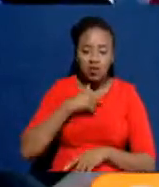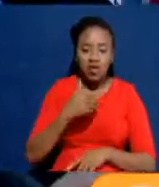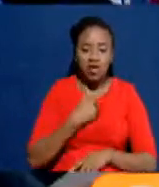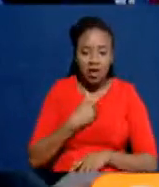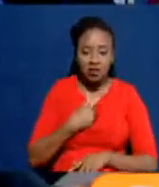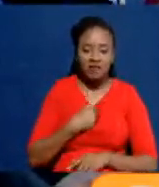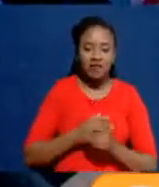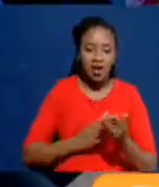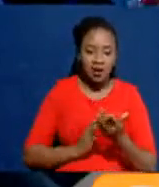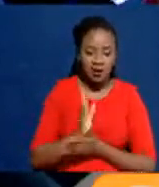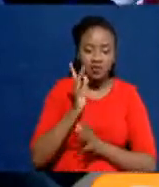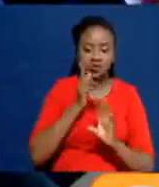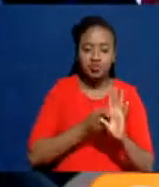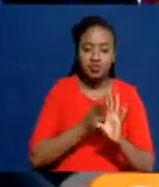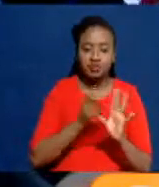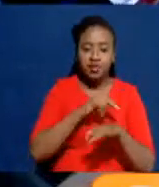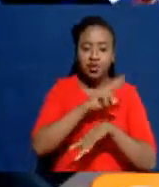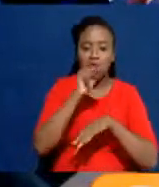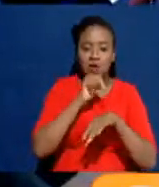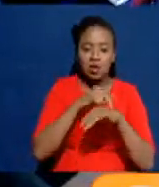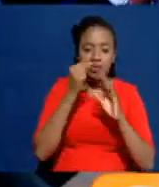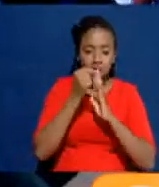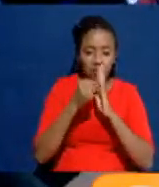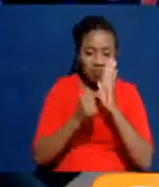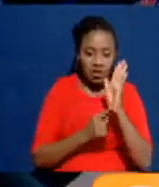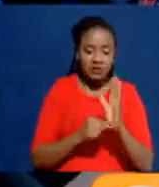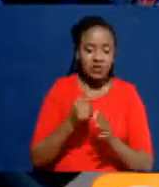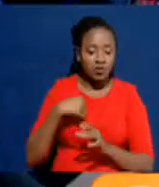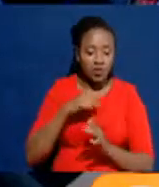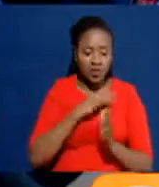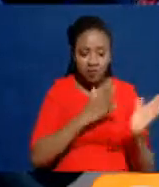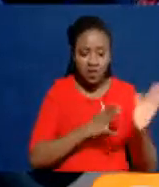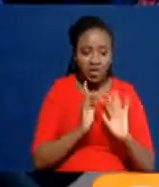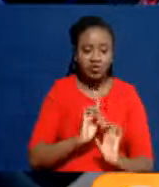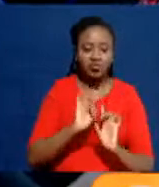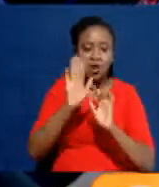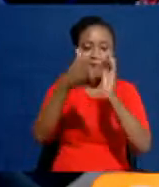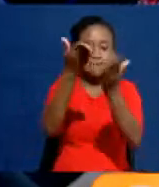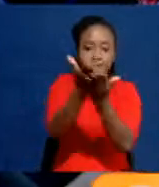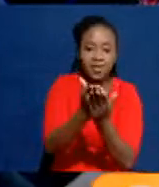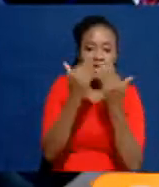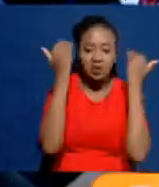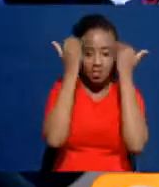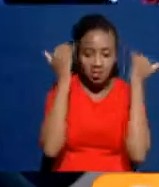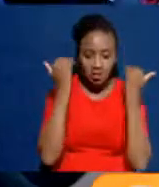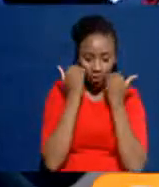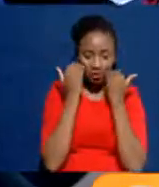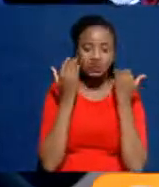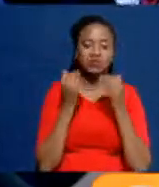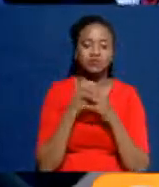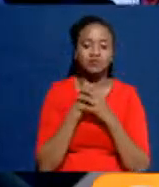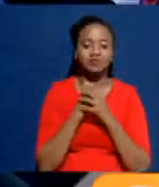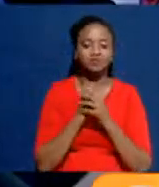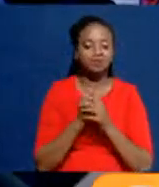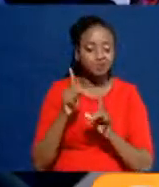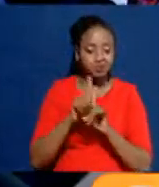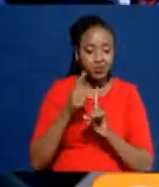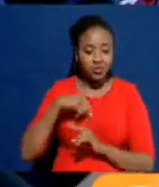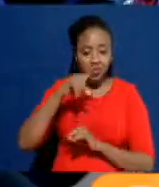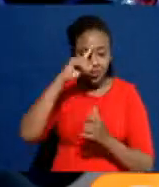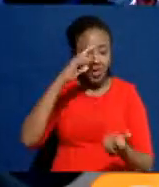kushiriki katika mambo ya kitaifa. Tutakwenda katika mahakama ya rufaa. Na tuna uhakika. We are very